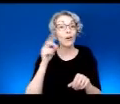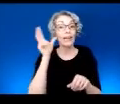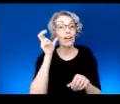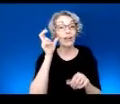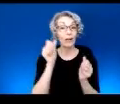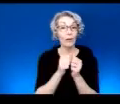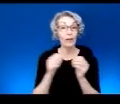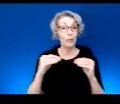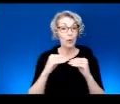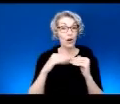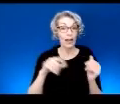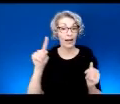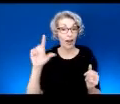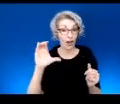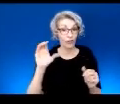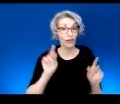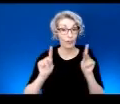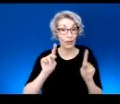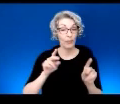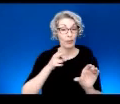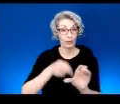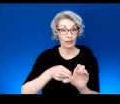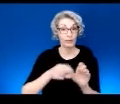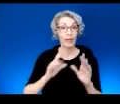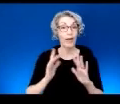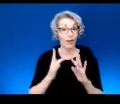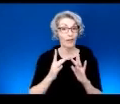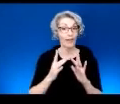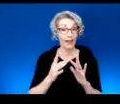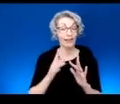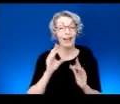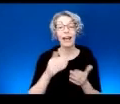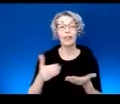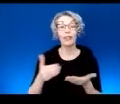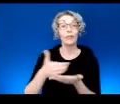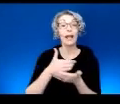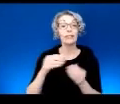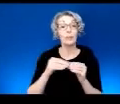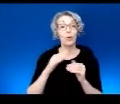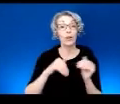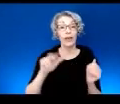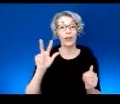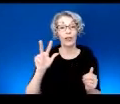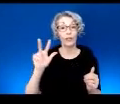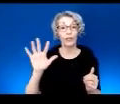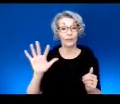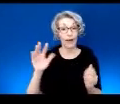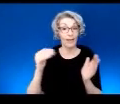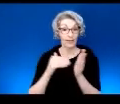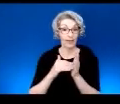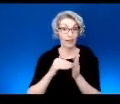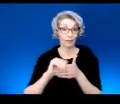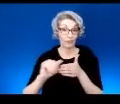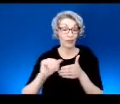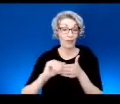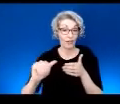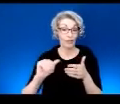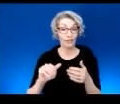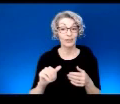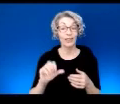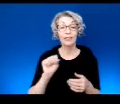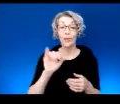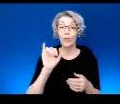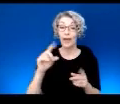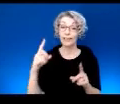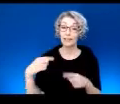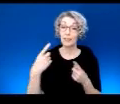100 people attending online and raised over $35,000. So it's been